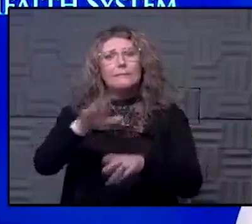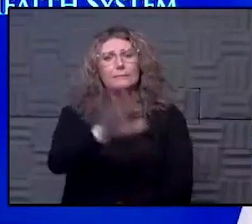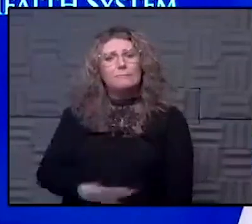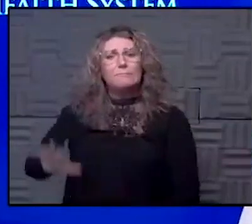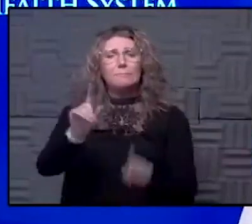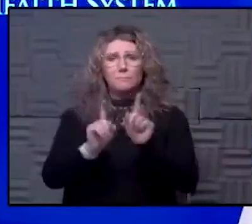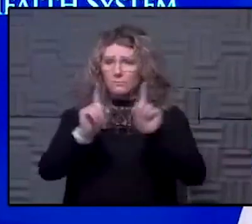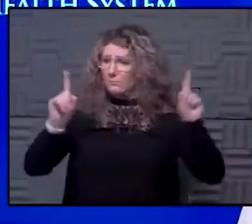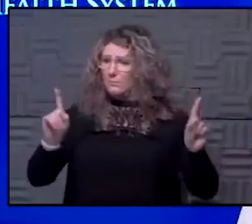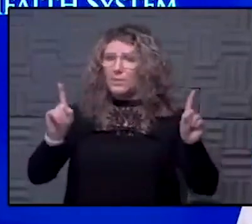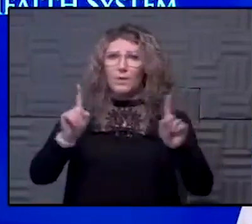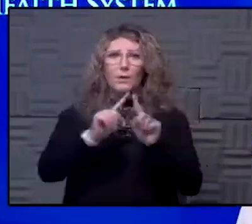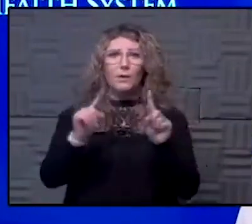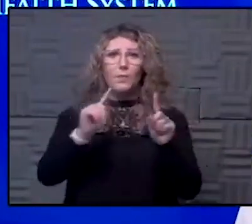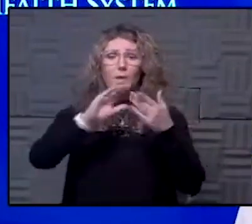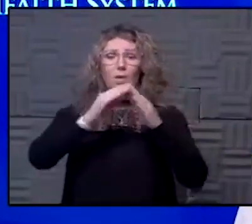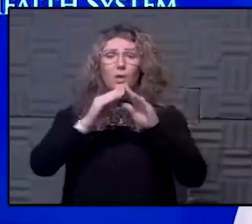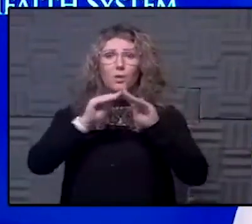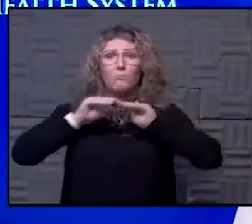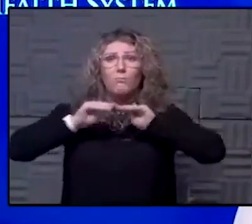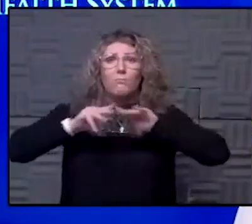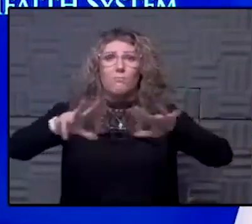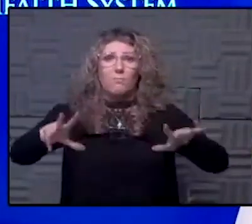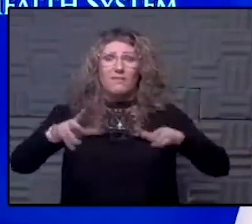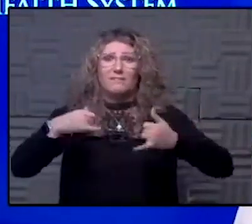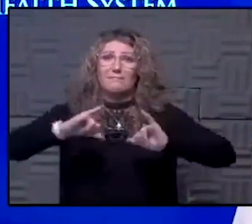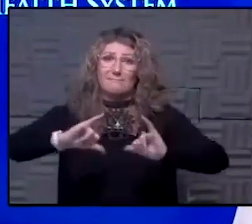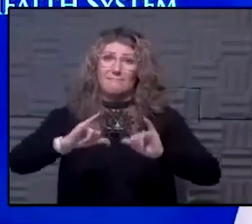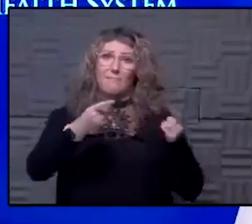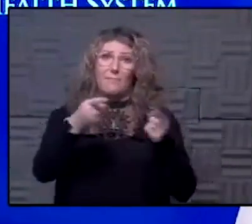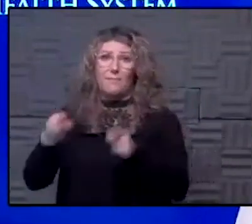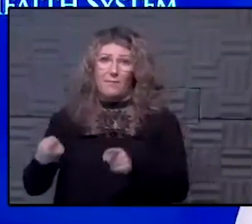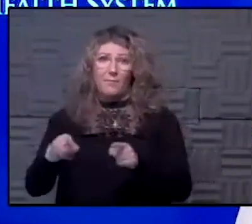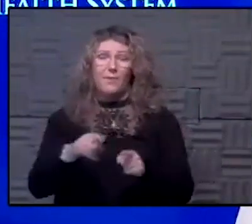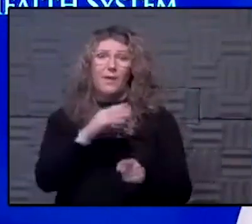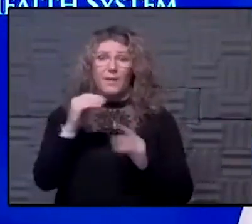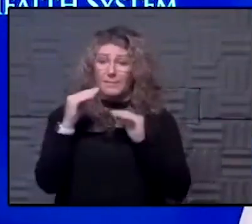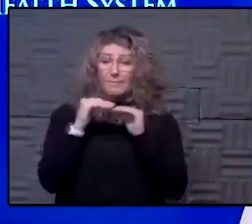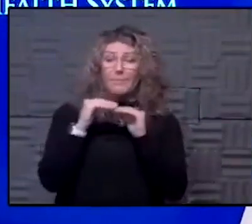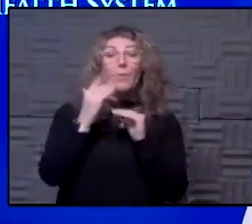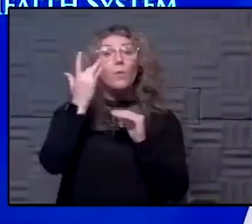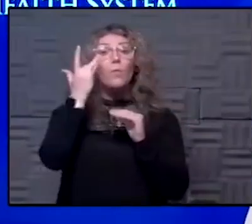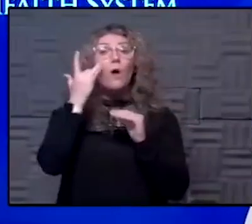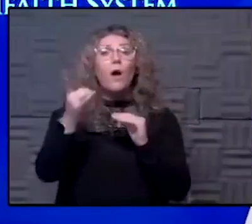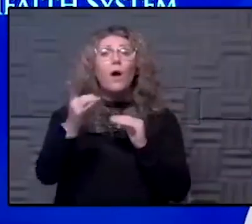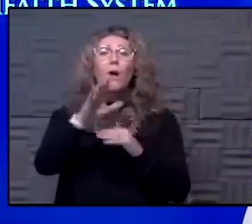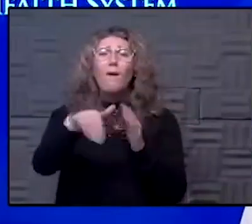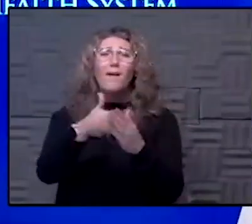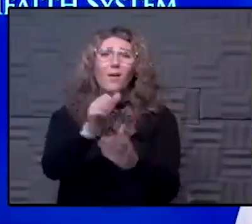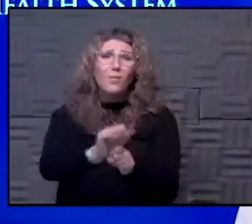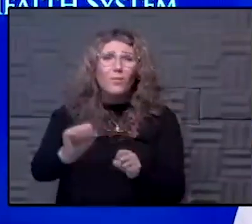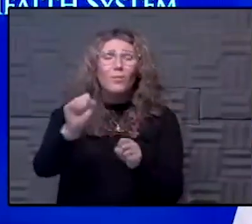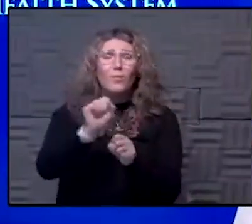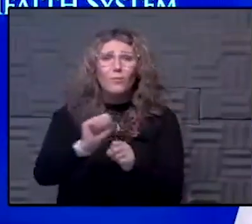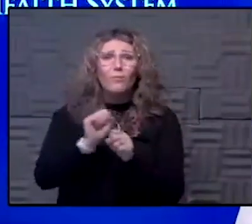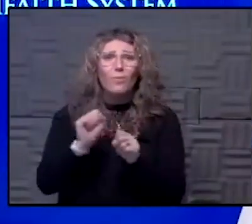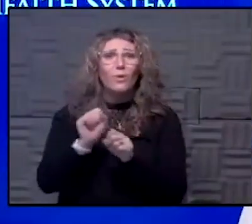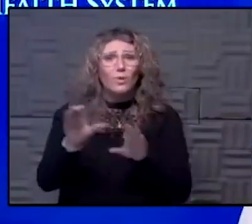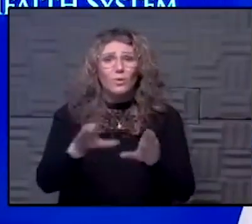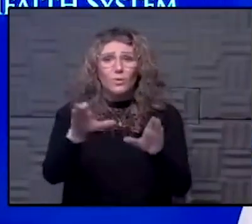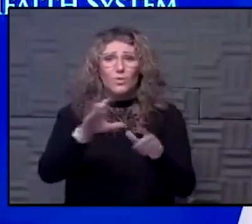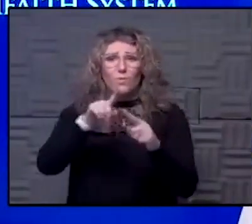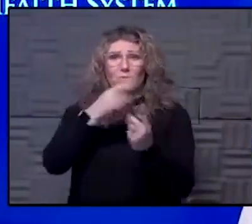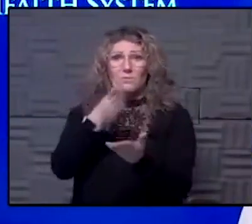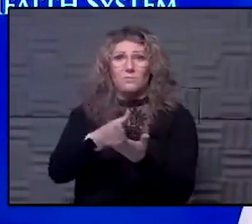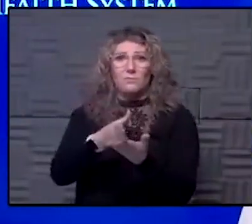But community transmission of COVID is still there, and it's been minimized because of the work you've done. As soon as you stop doing